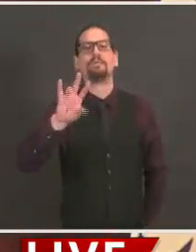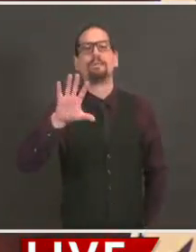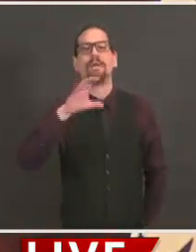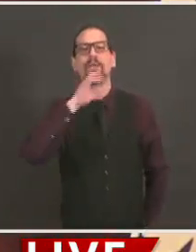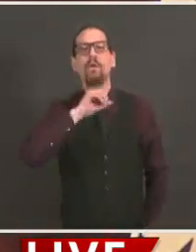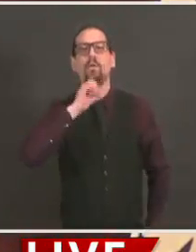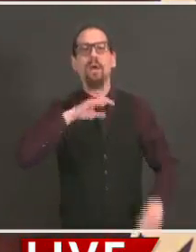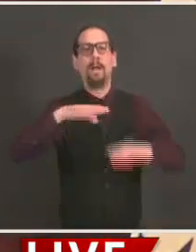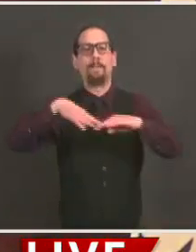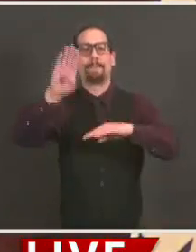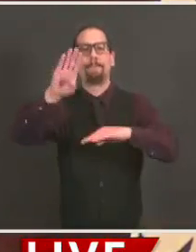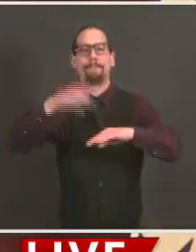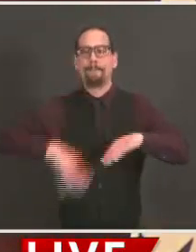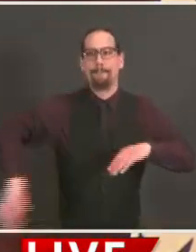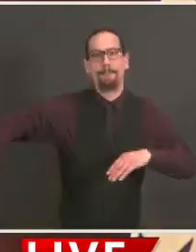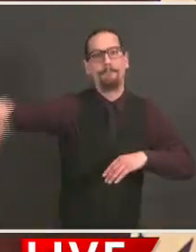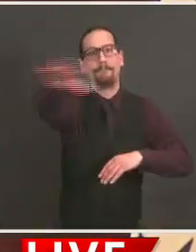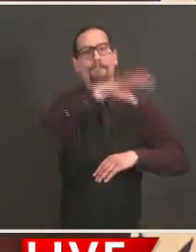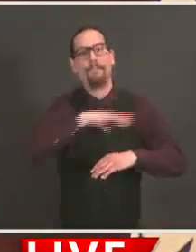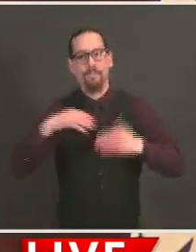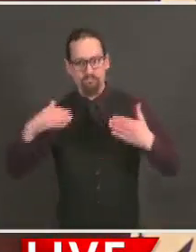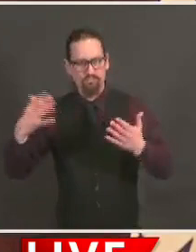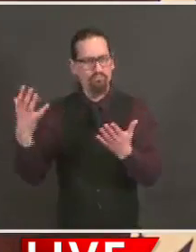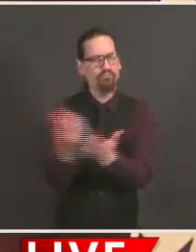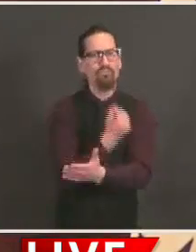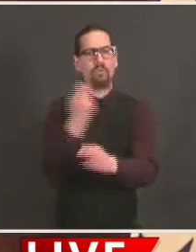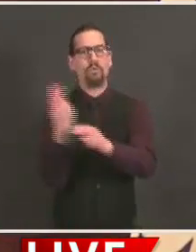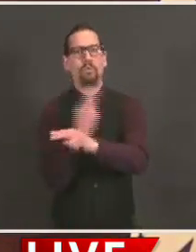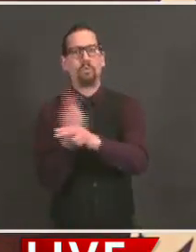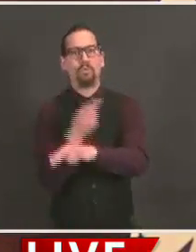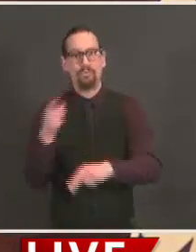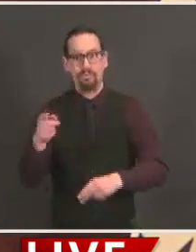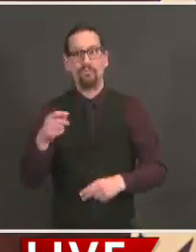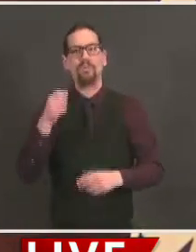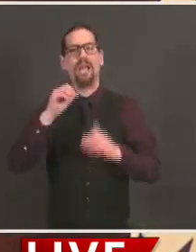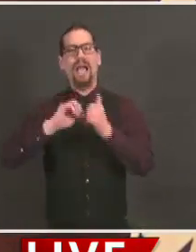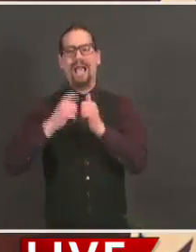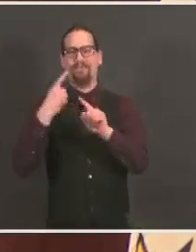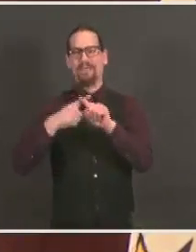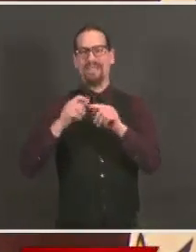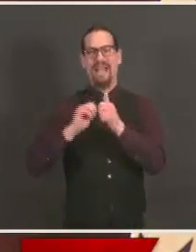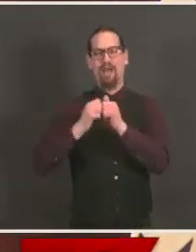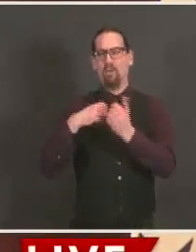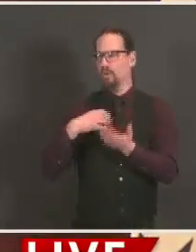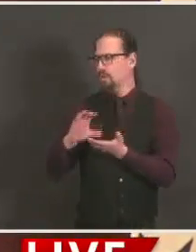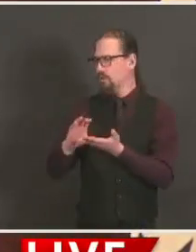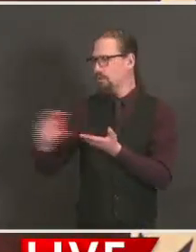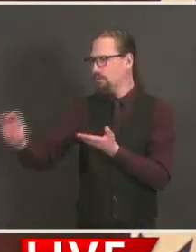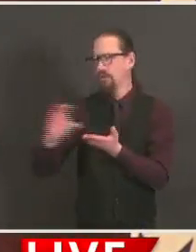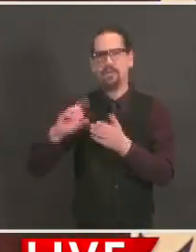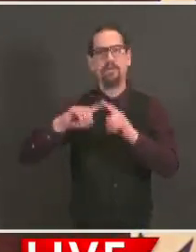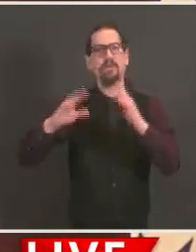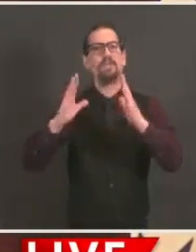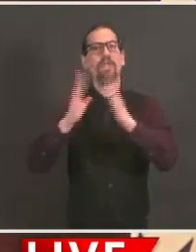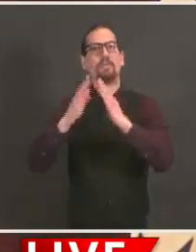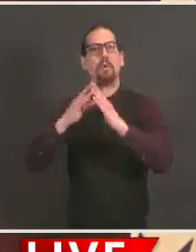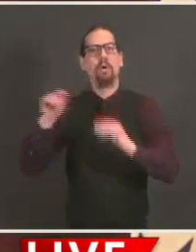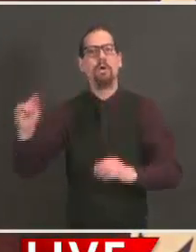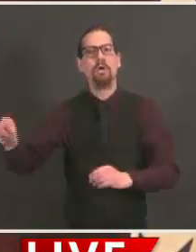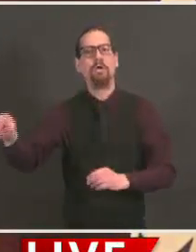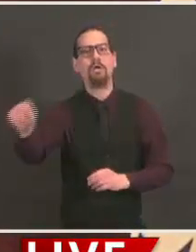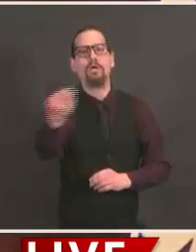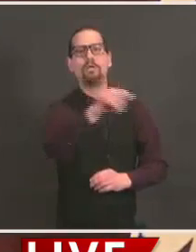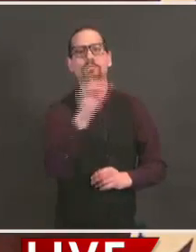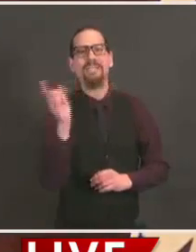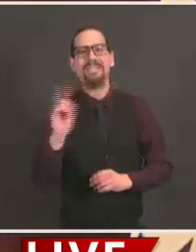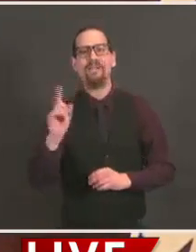out quickest? We know how critical our municipal partners are, and they were already